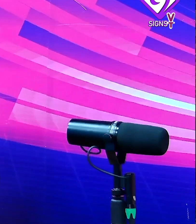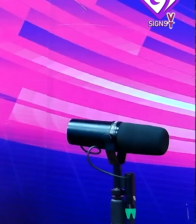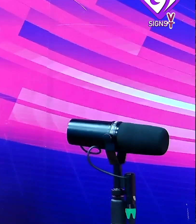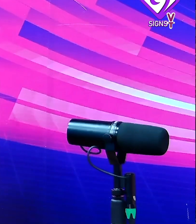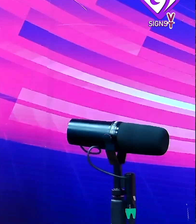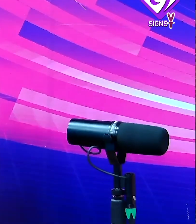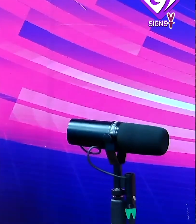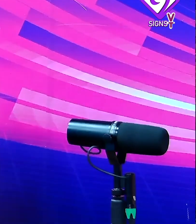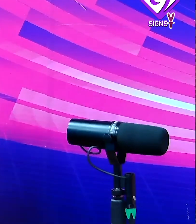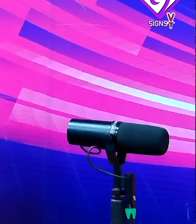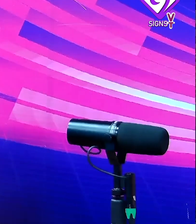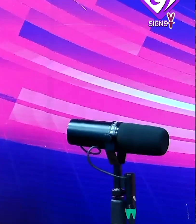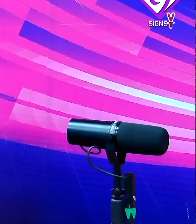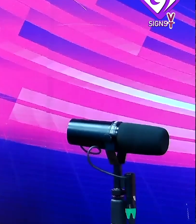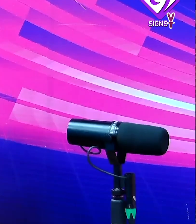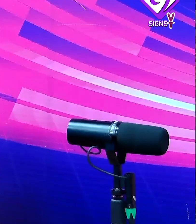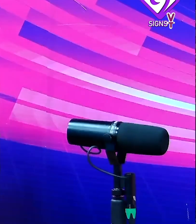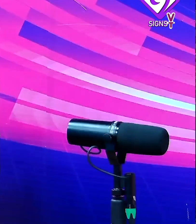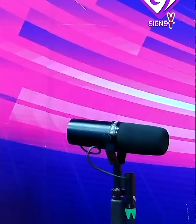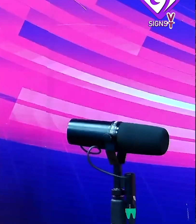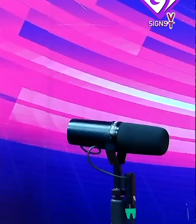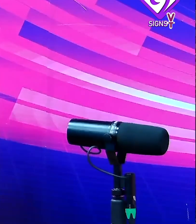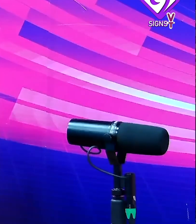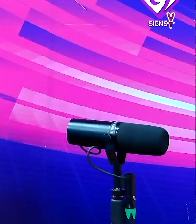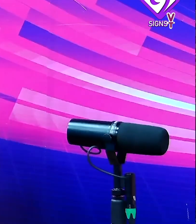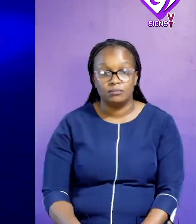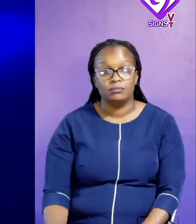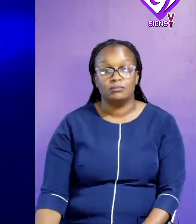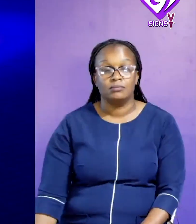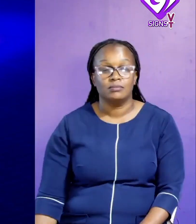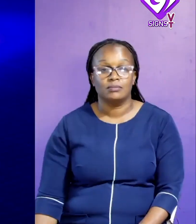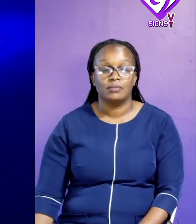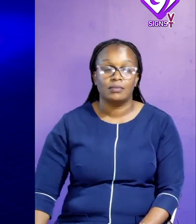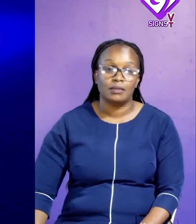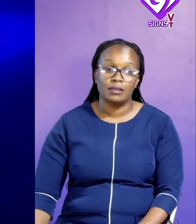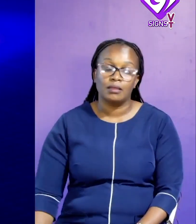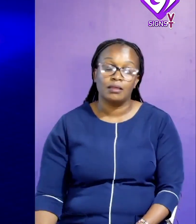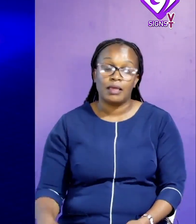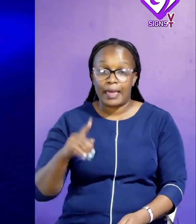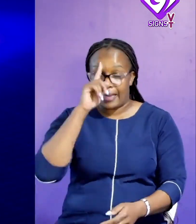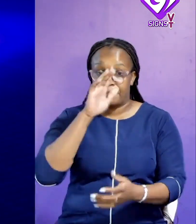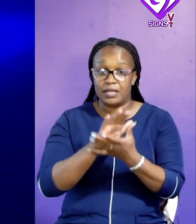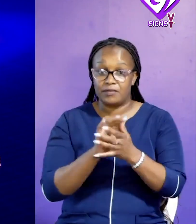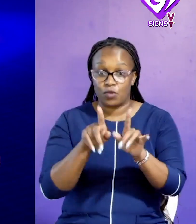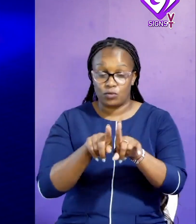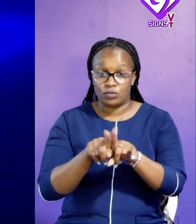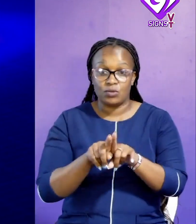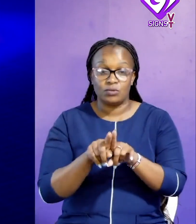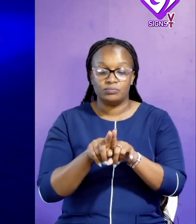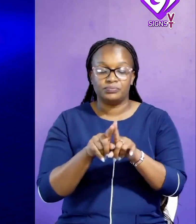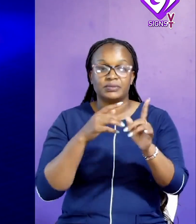include, the cost of inclusion is expensive. Yeah, true. And I believe that as an